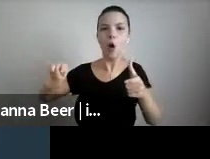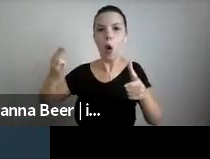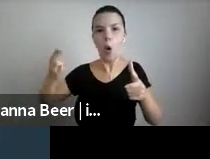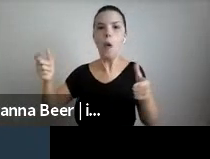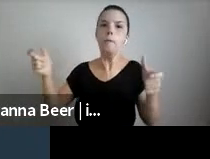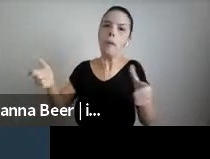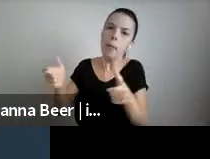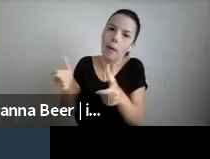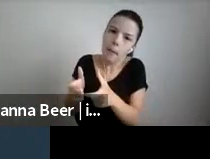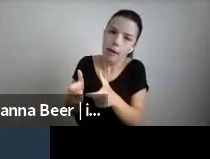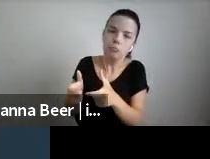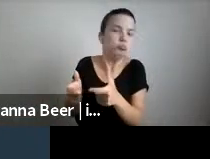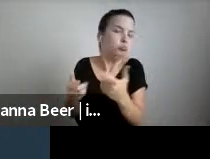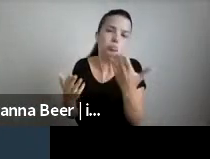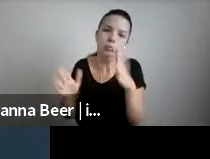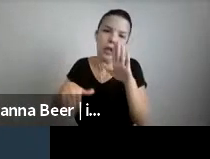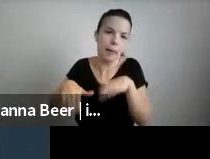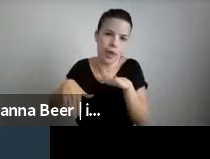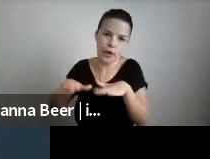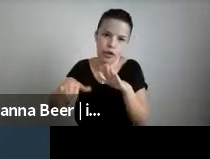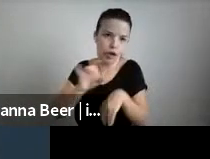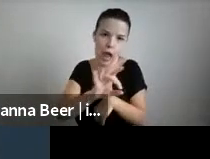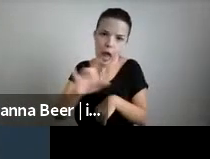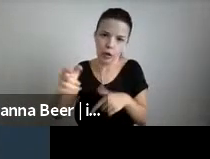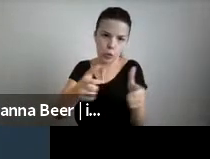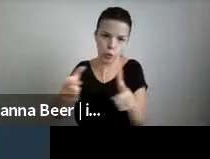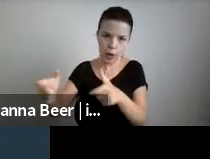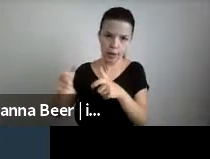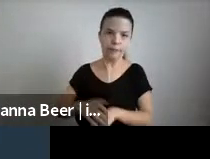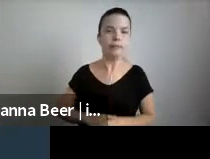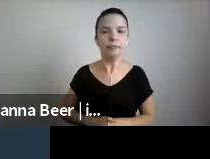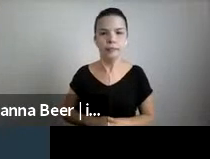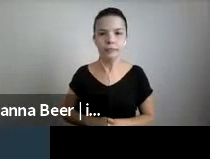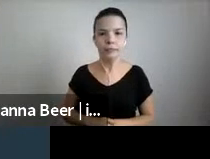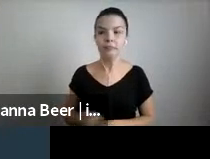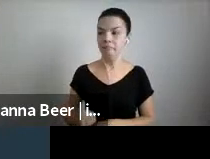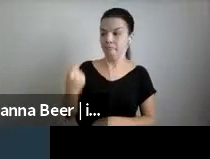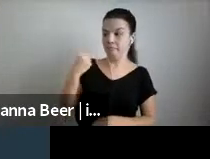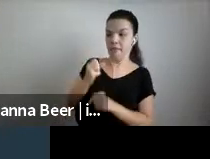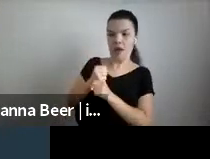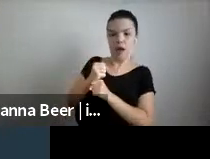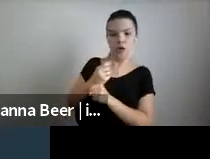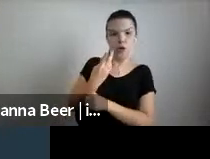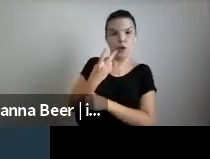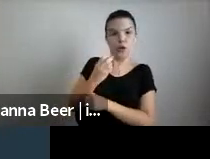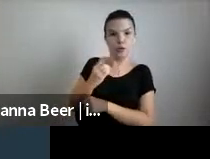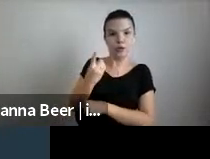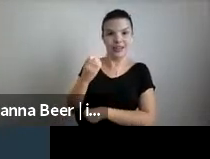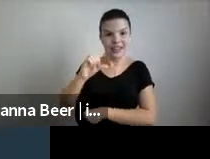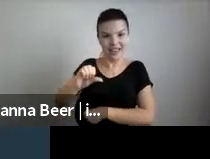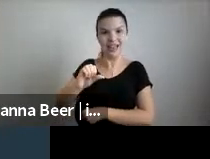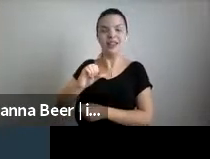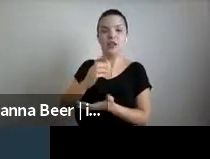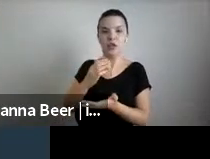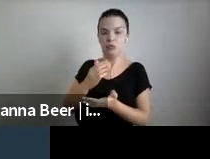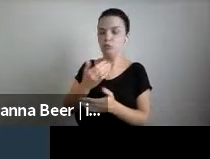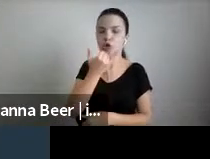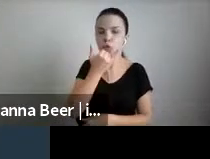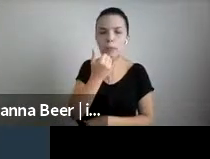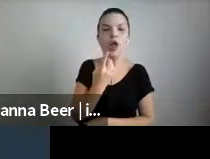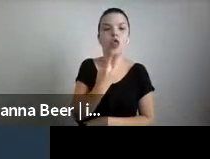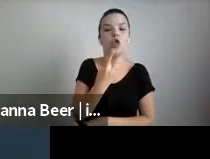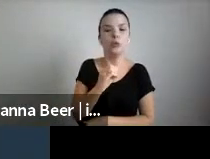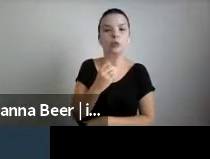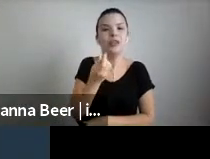This is our work program starting in 2016 when we did the Mediterranean, and then moved to